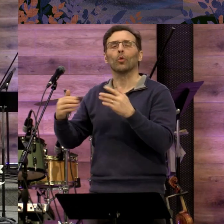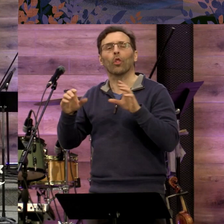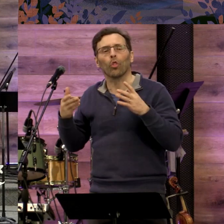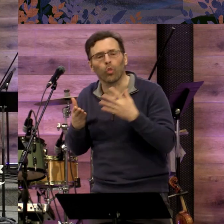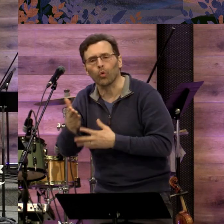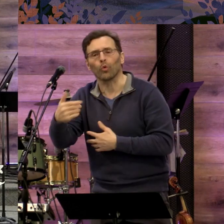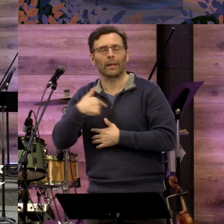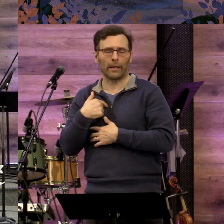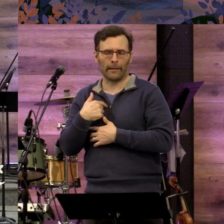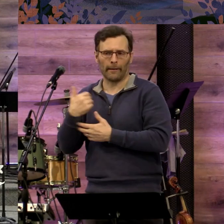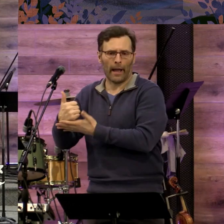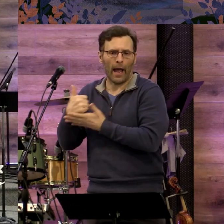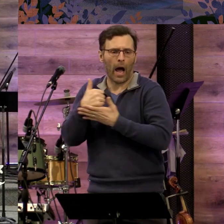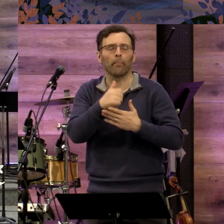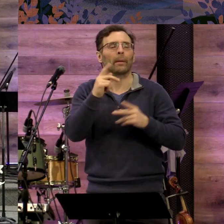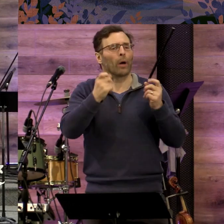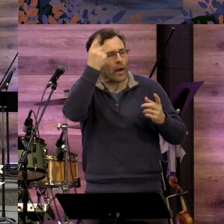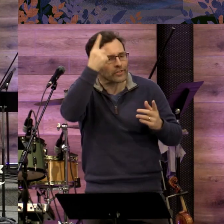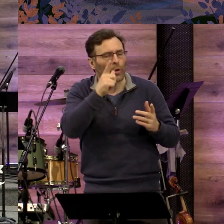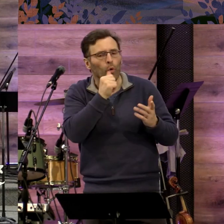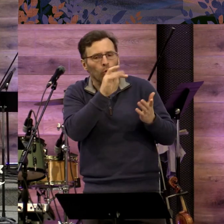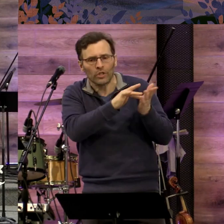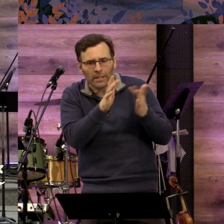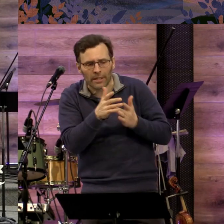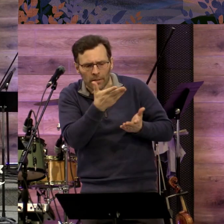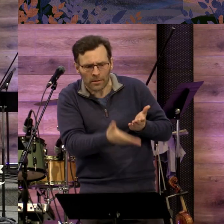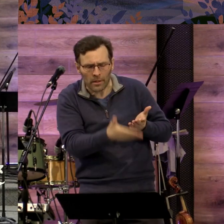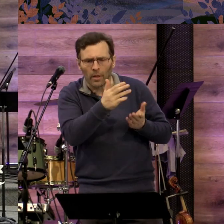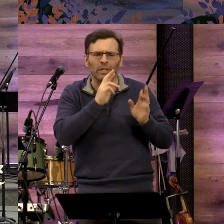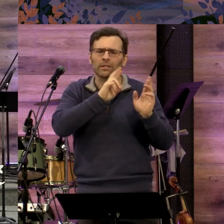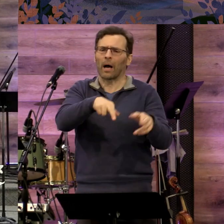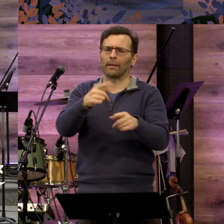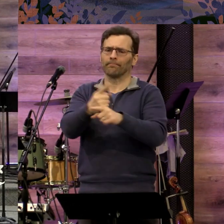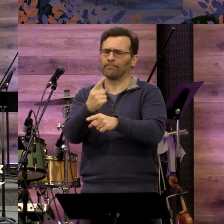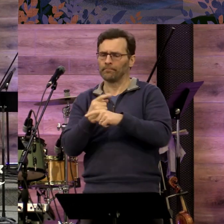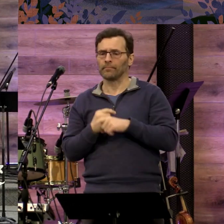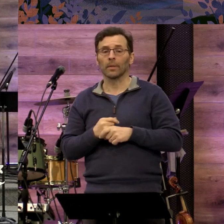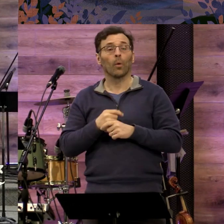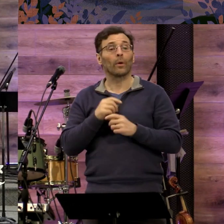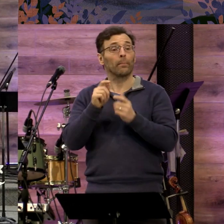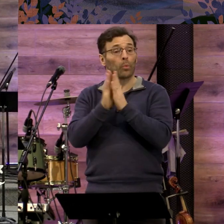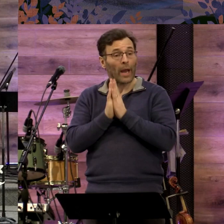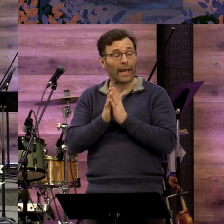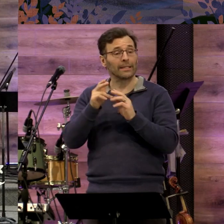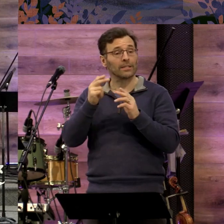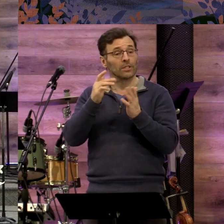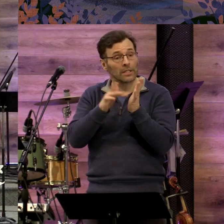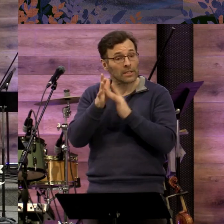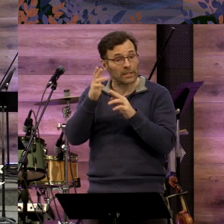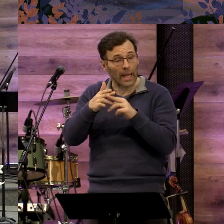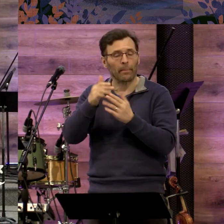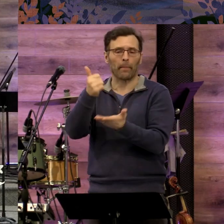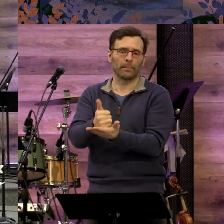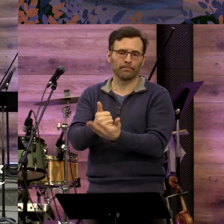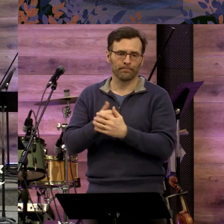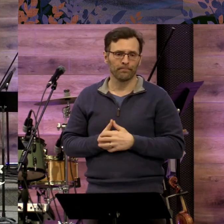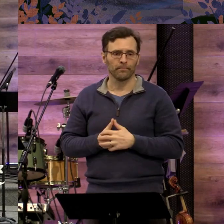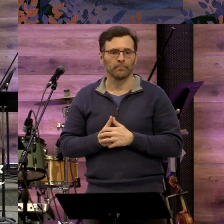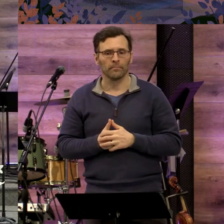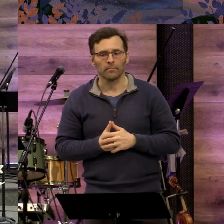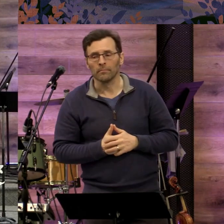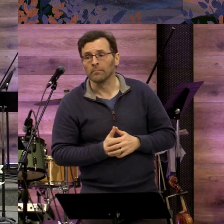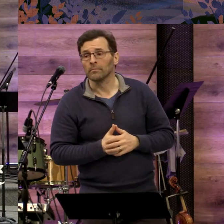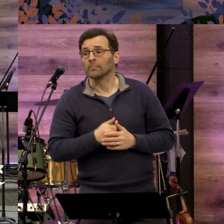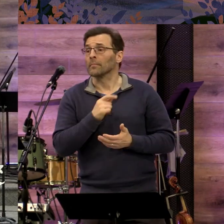understand who Jesus is and respond accordingly. We pray in Jesus' name, amen. Well, last week at Easter,